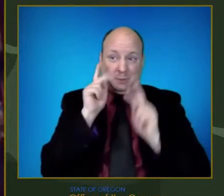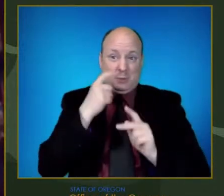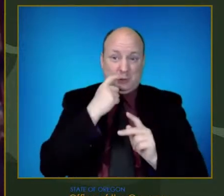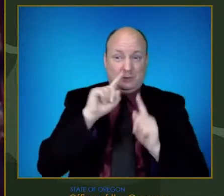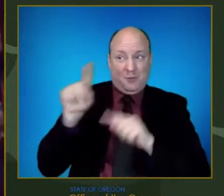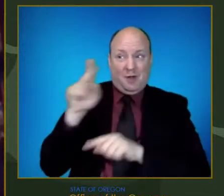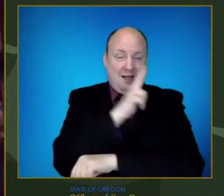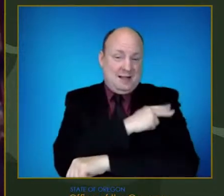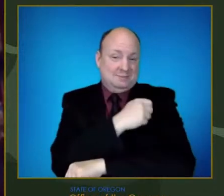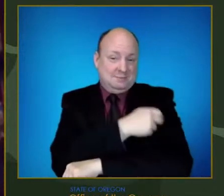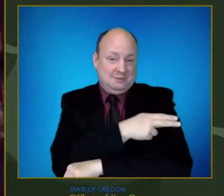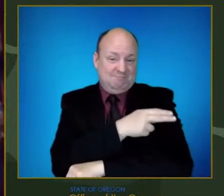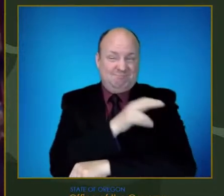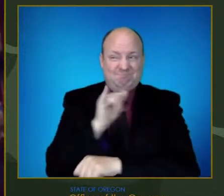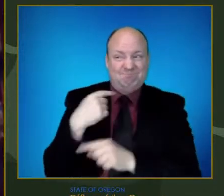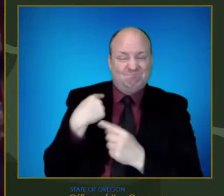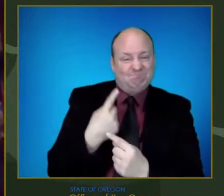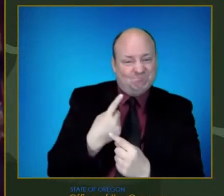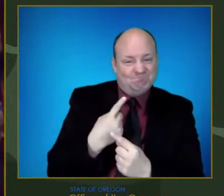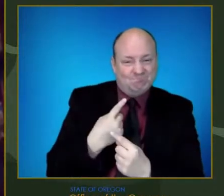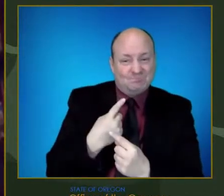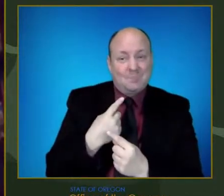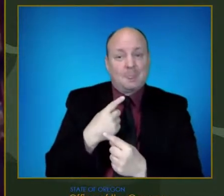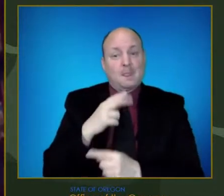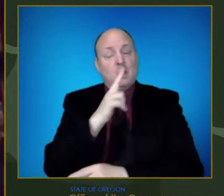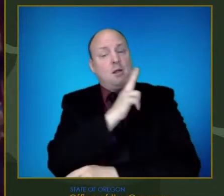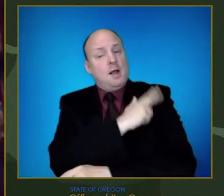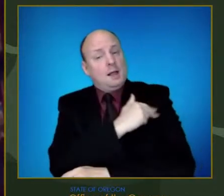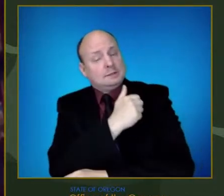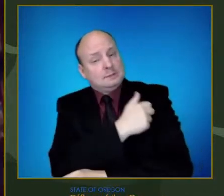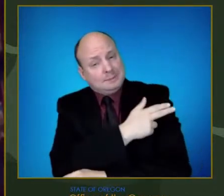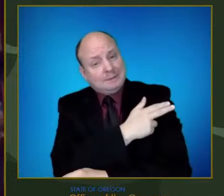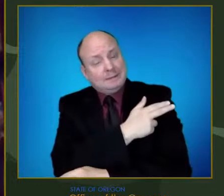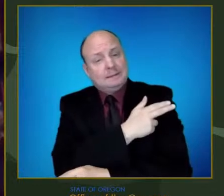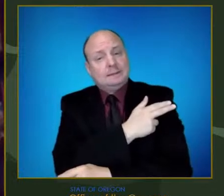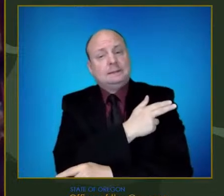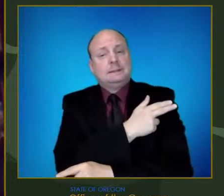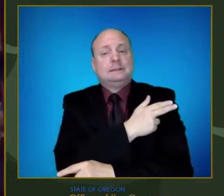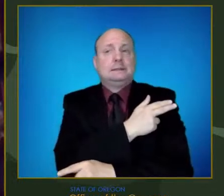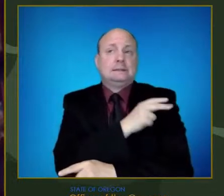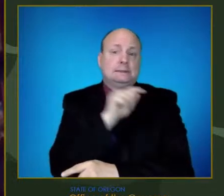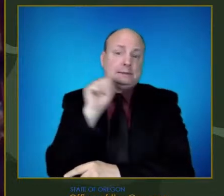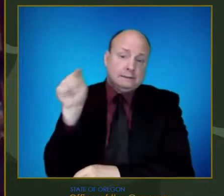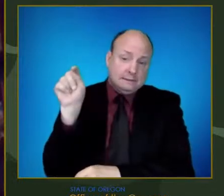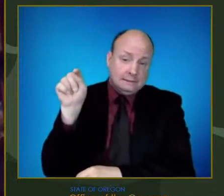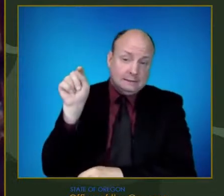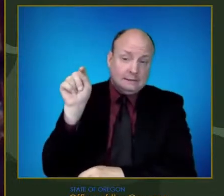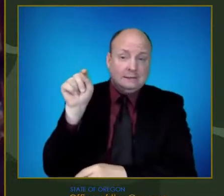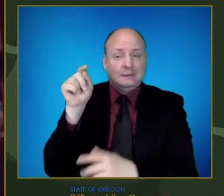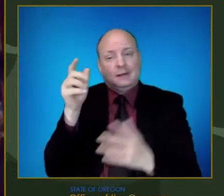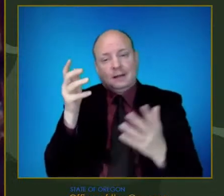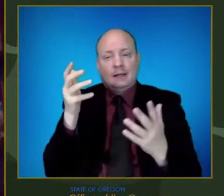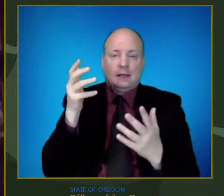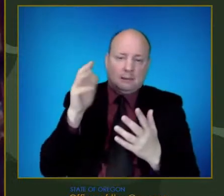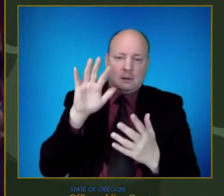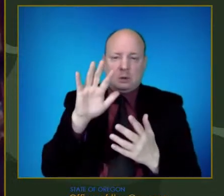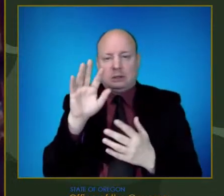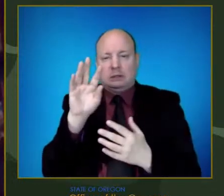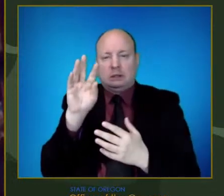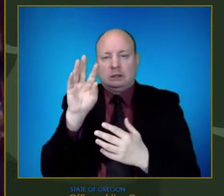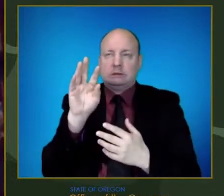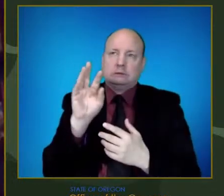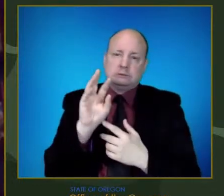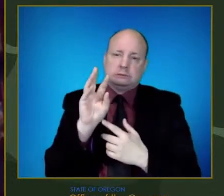Similarly, hospitalizations are significantly off their 2021 peak level. While there are 67% fewer virus-stricken patients